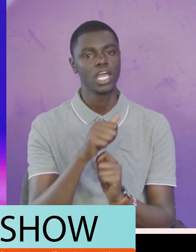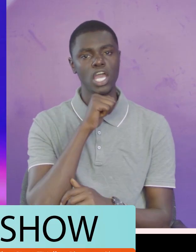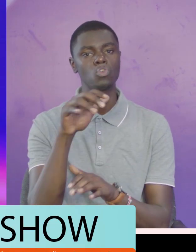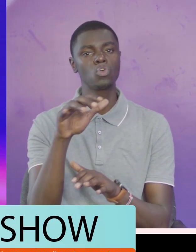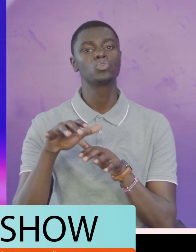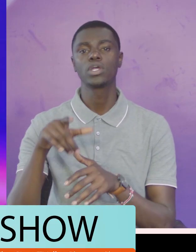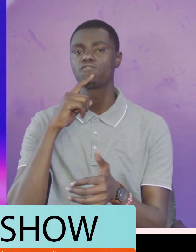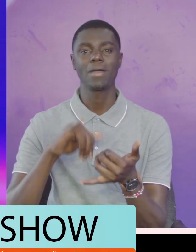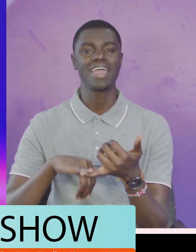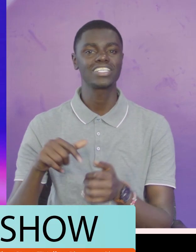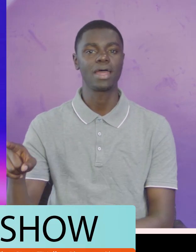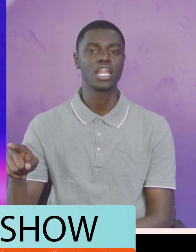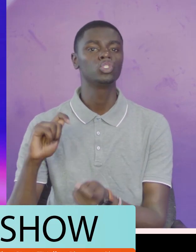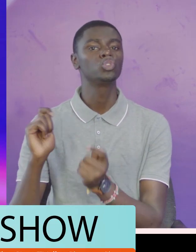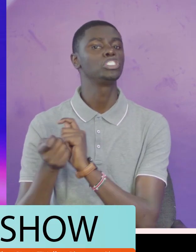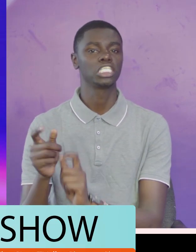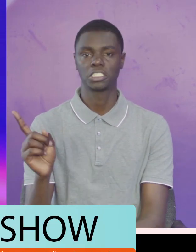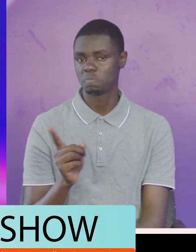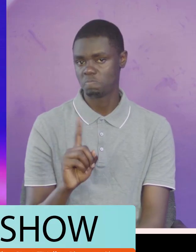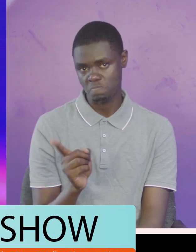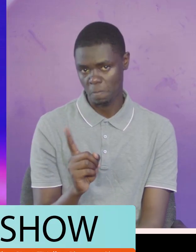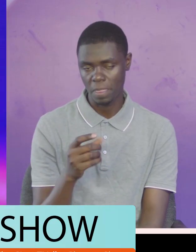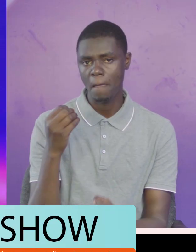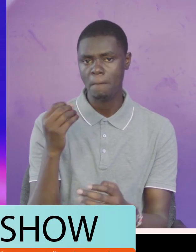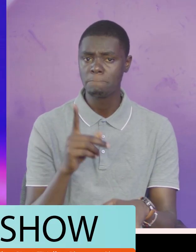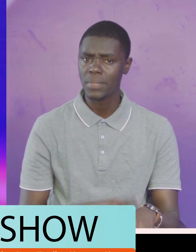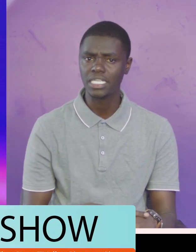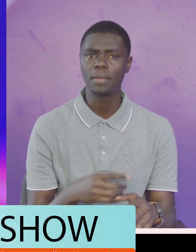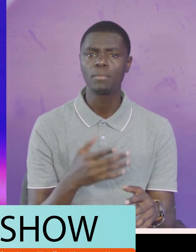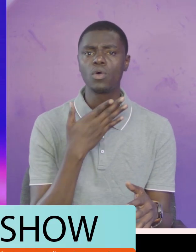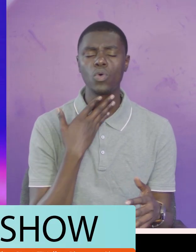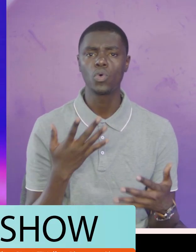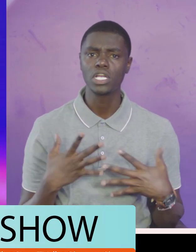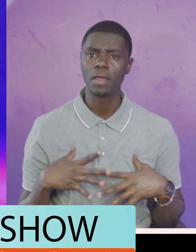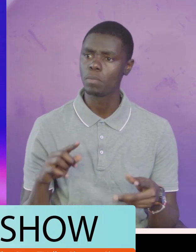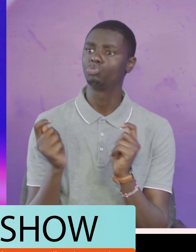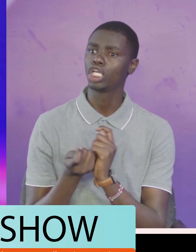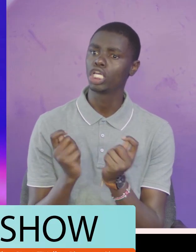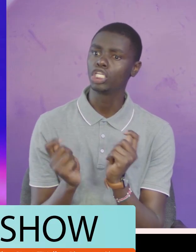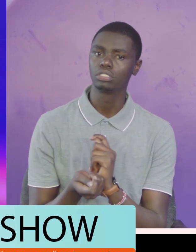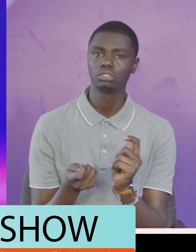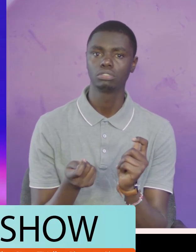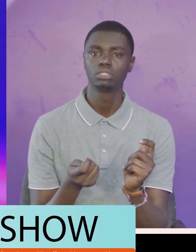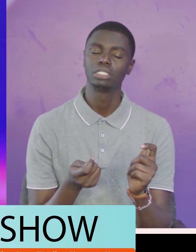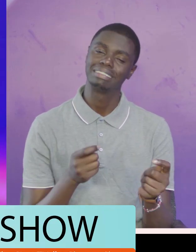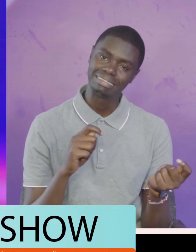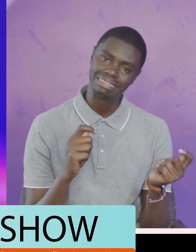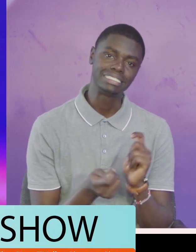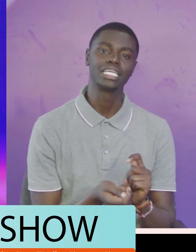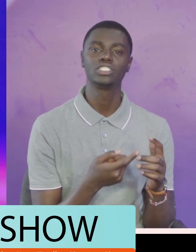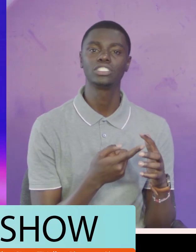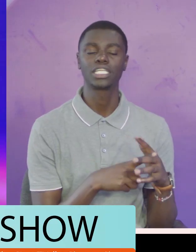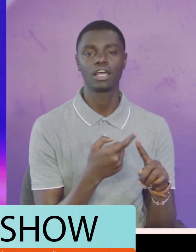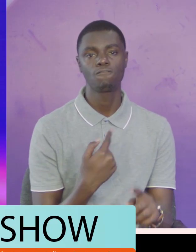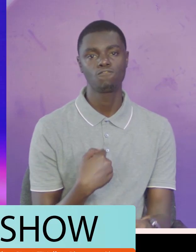not necessarily to wait for my partner to change. Most of the time we want people around us to change when the change should